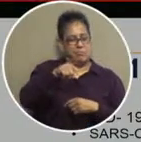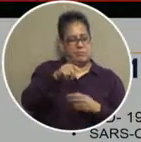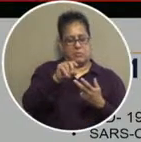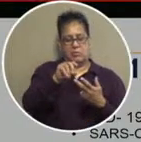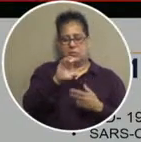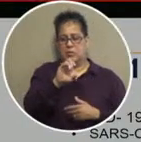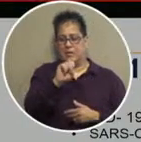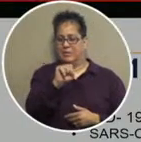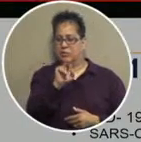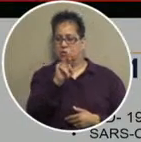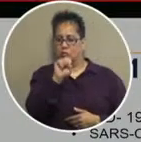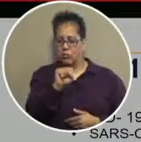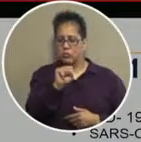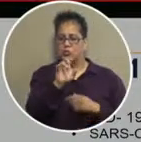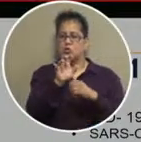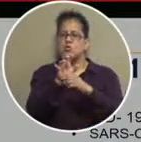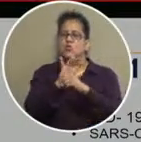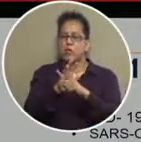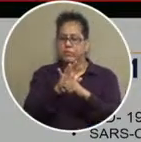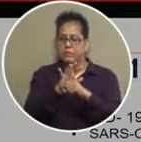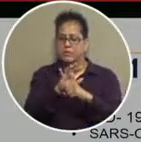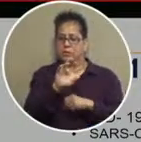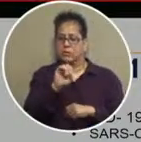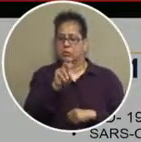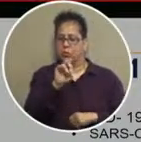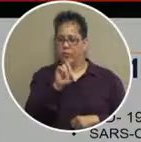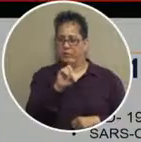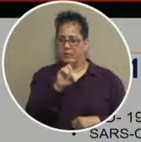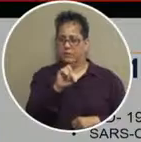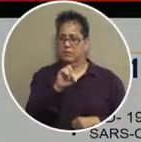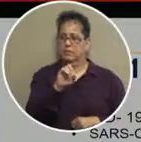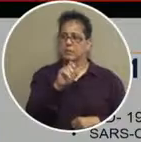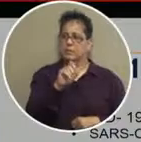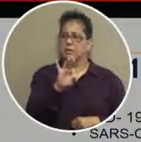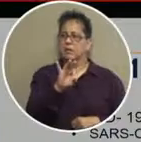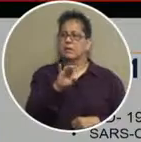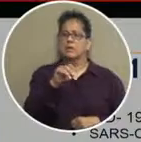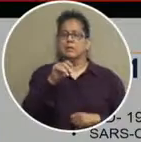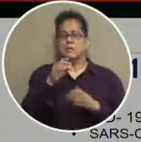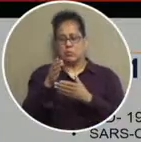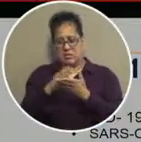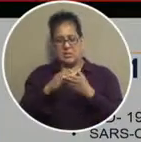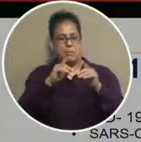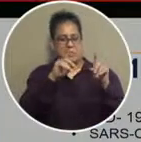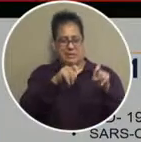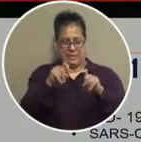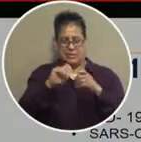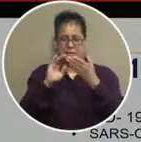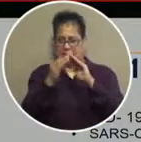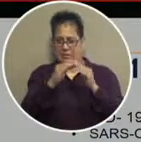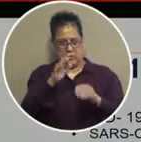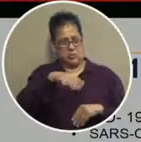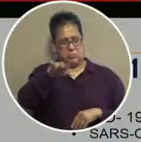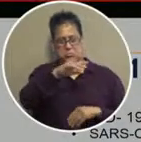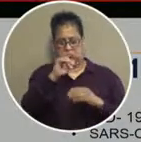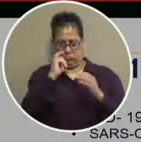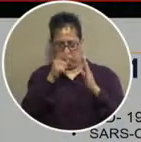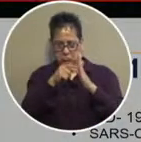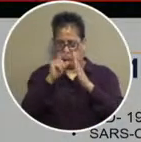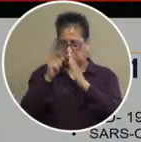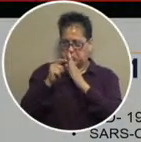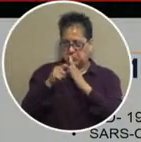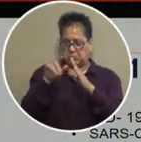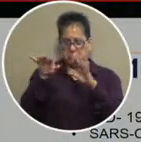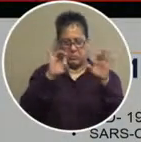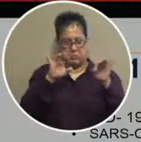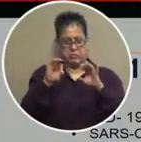coronavirus SARS-CoV-2. There were some testing that was being done around the city that can detect